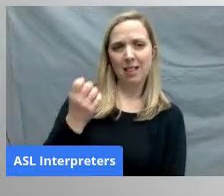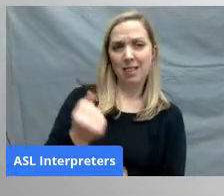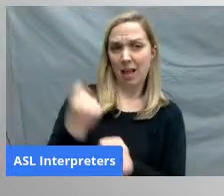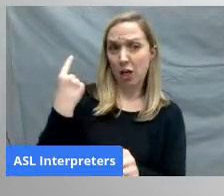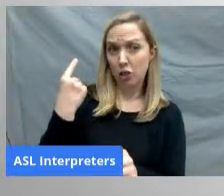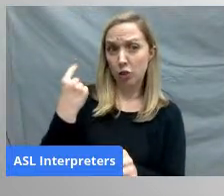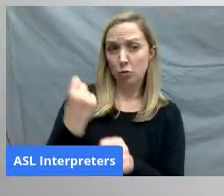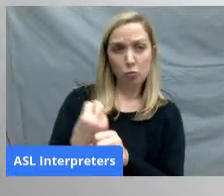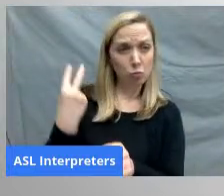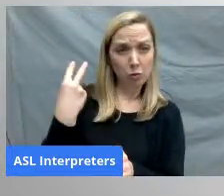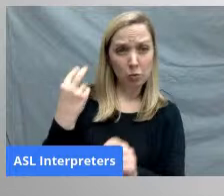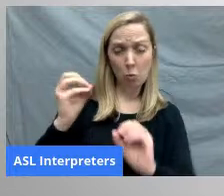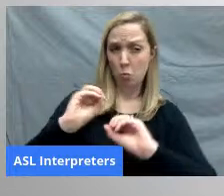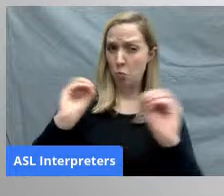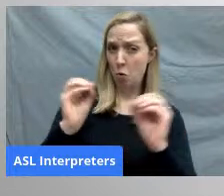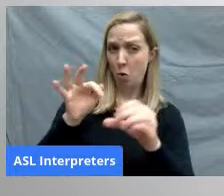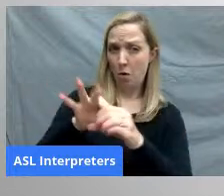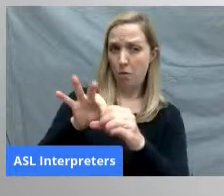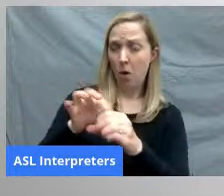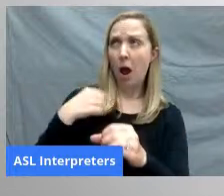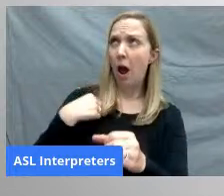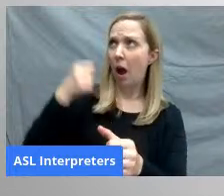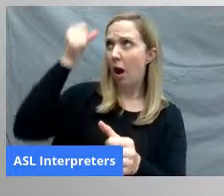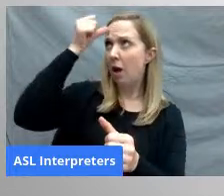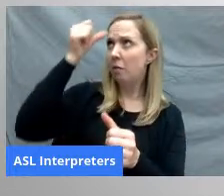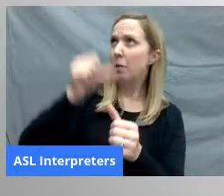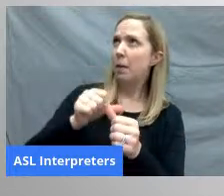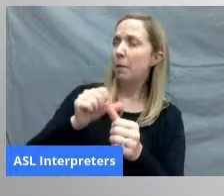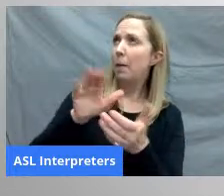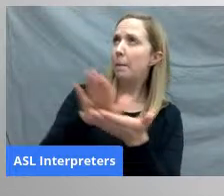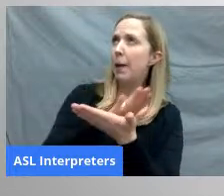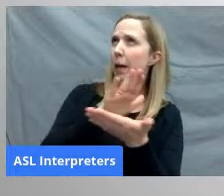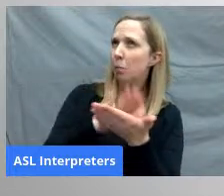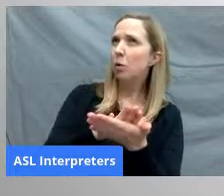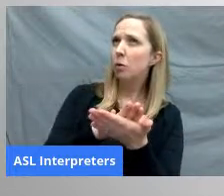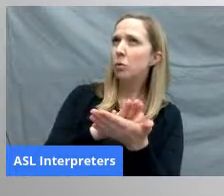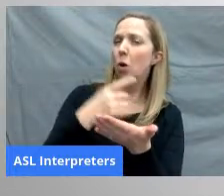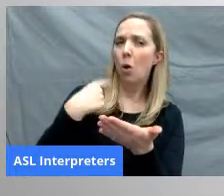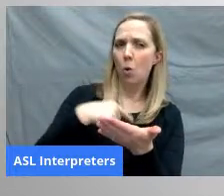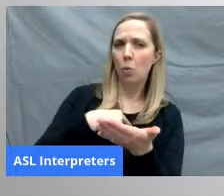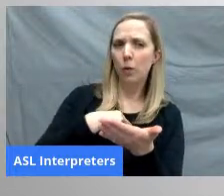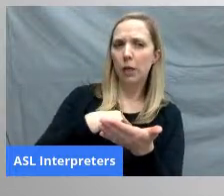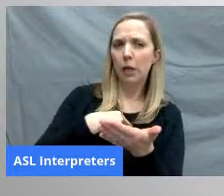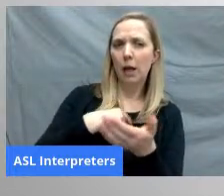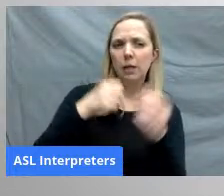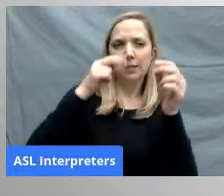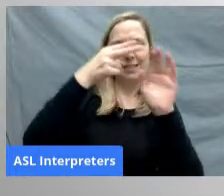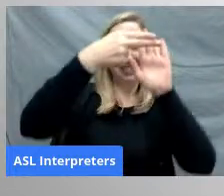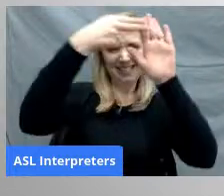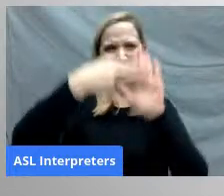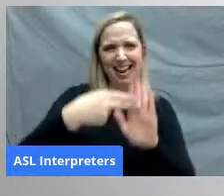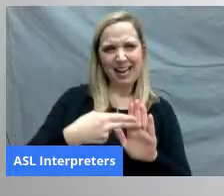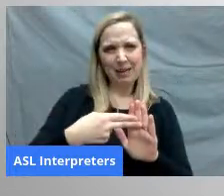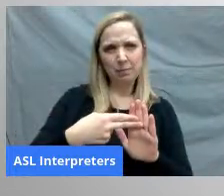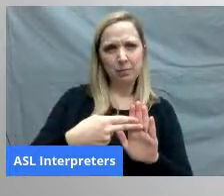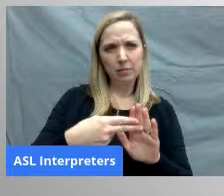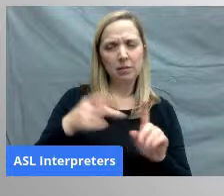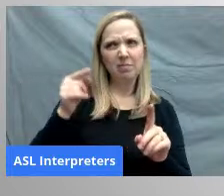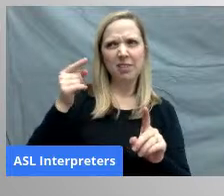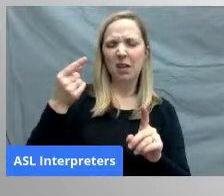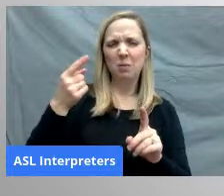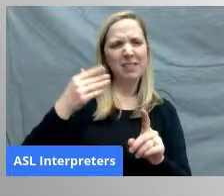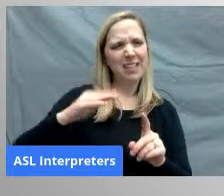just recall us signing up on the different sheets of paper that were taped up the stairway,